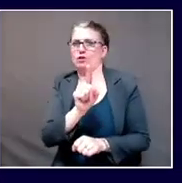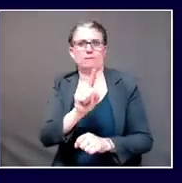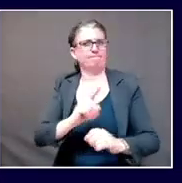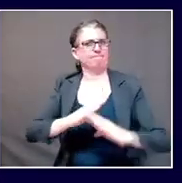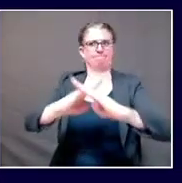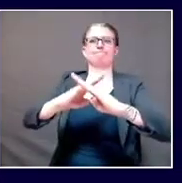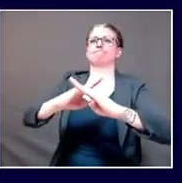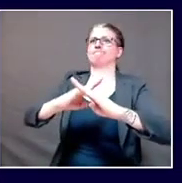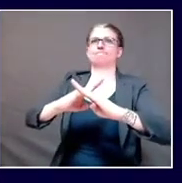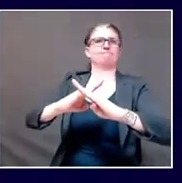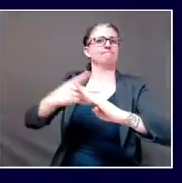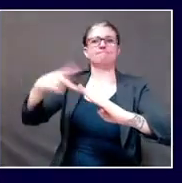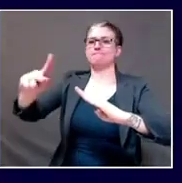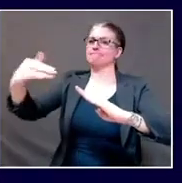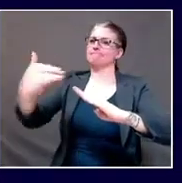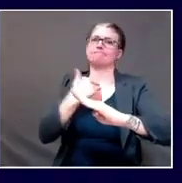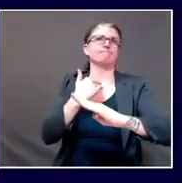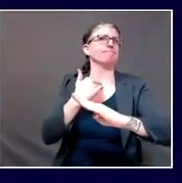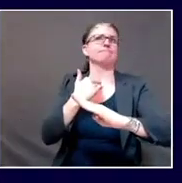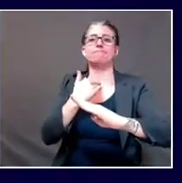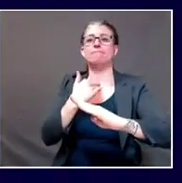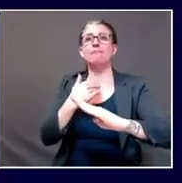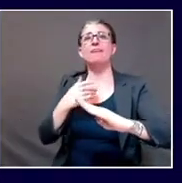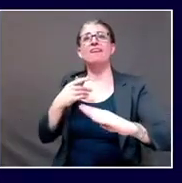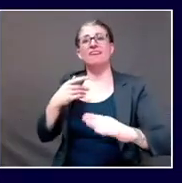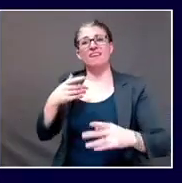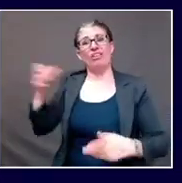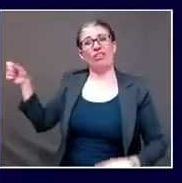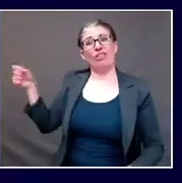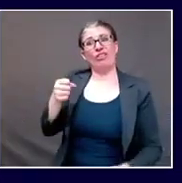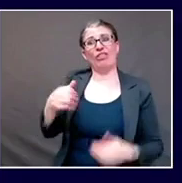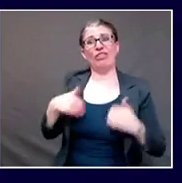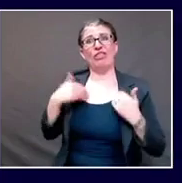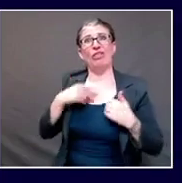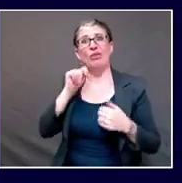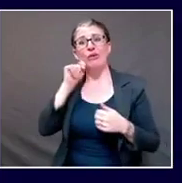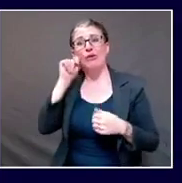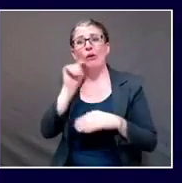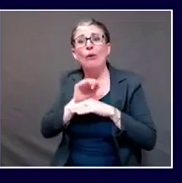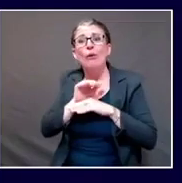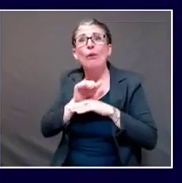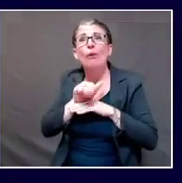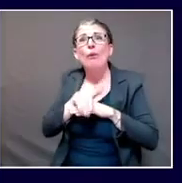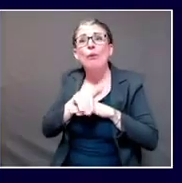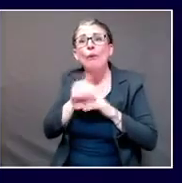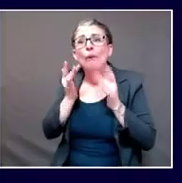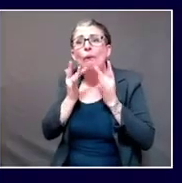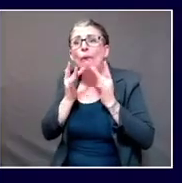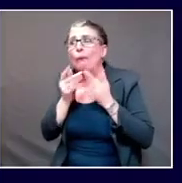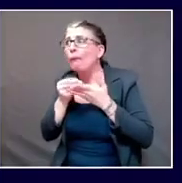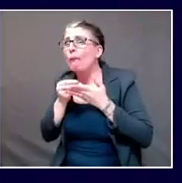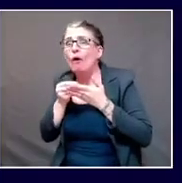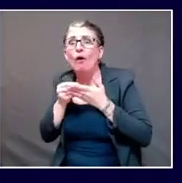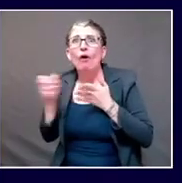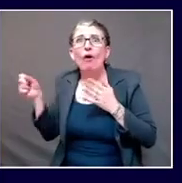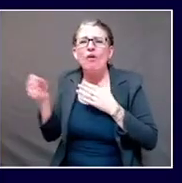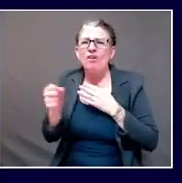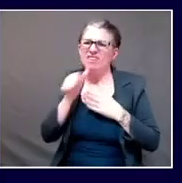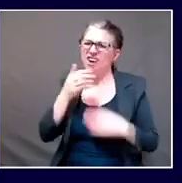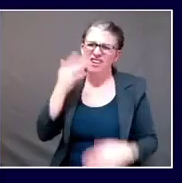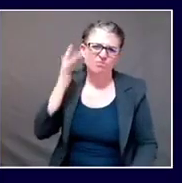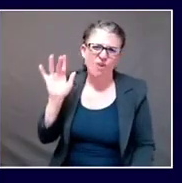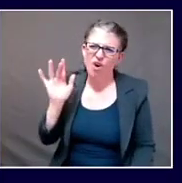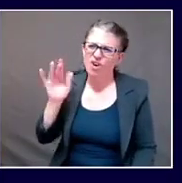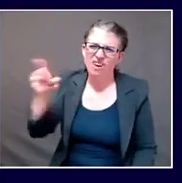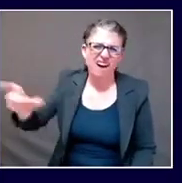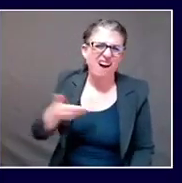at night, who, you know, earning low wages to make a living, but it's got to fall on somebody. And it's up to the management to figure that out. If they're